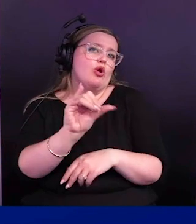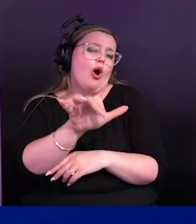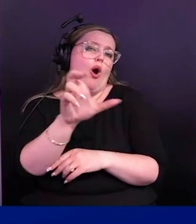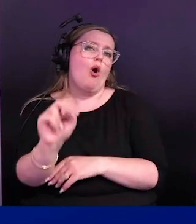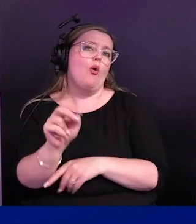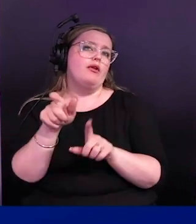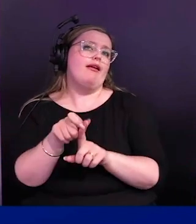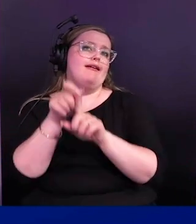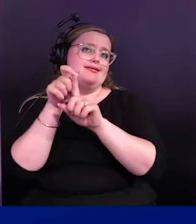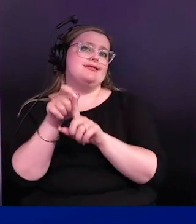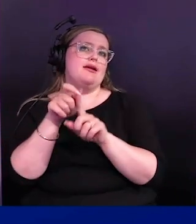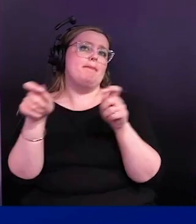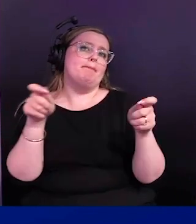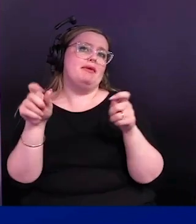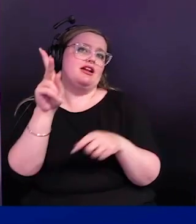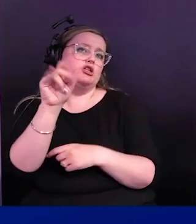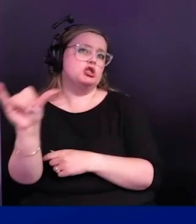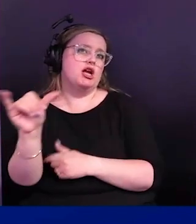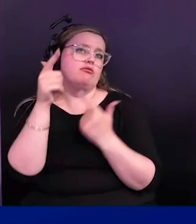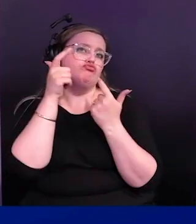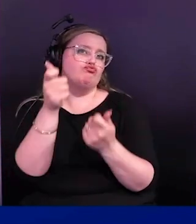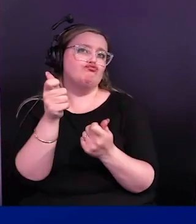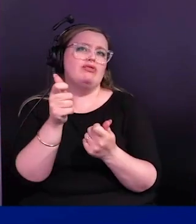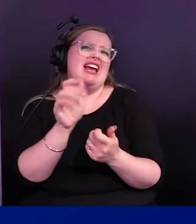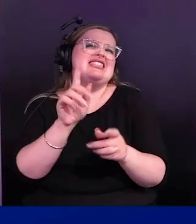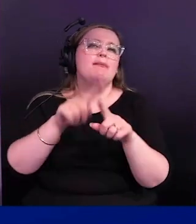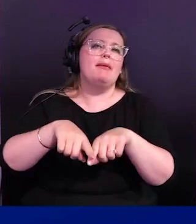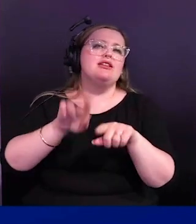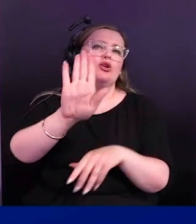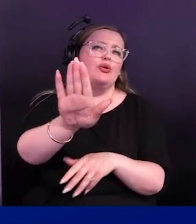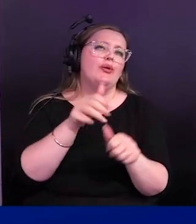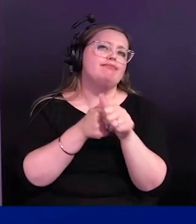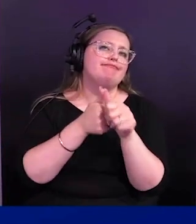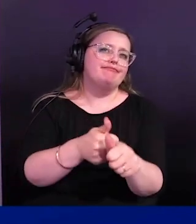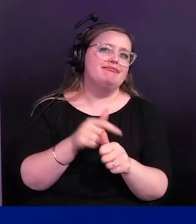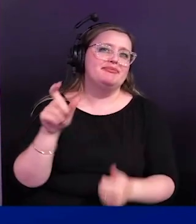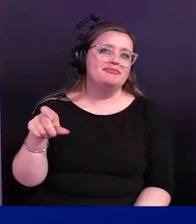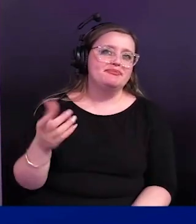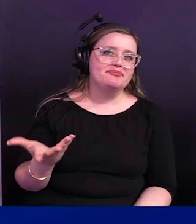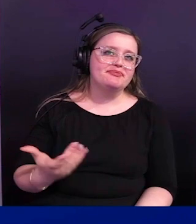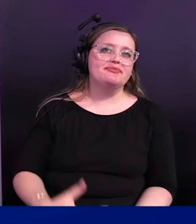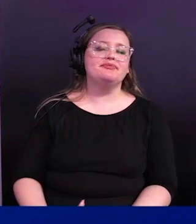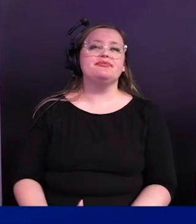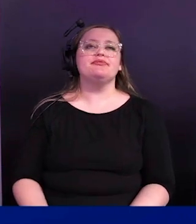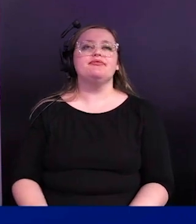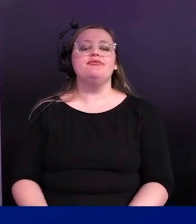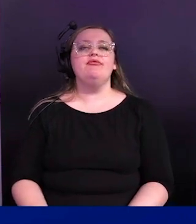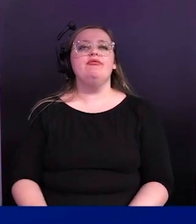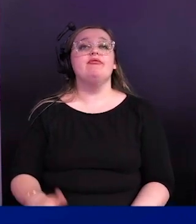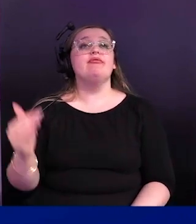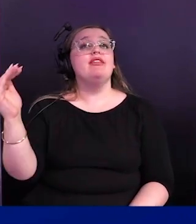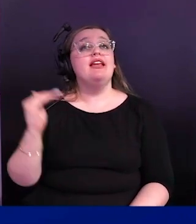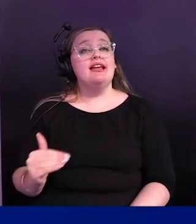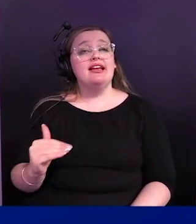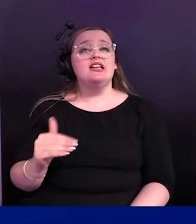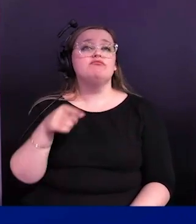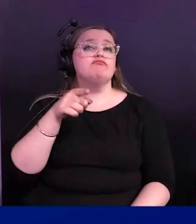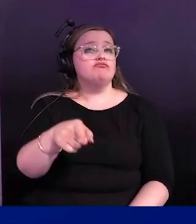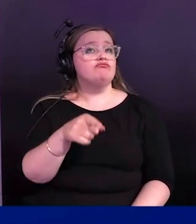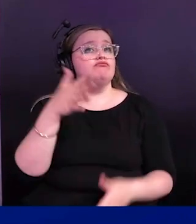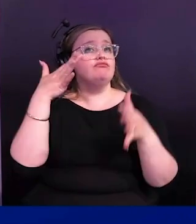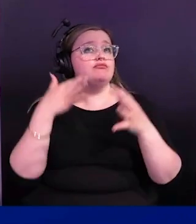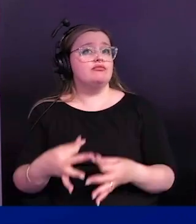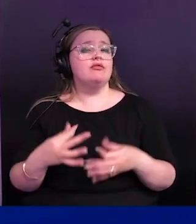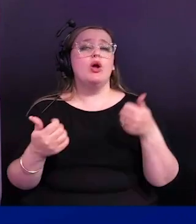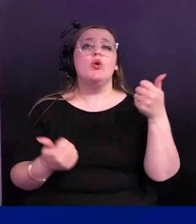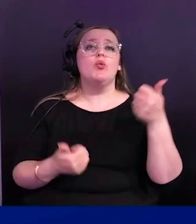as well, based on your compliance needs. So the next step is basically to choose what